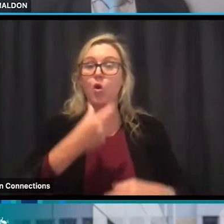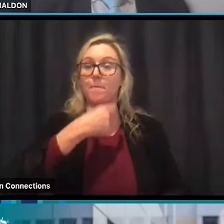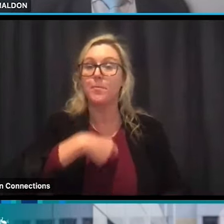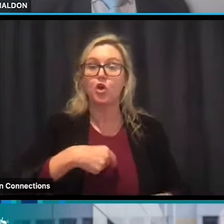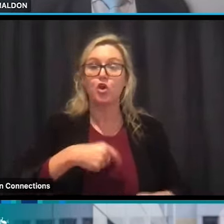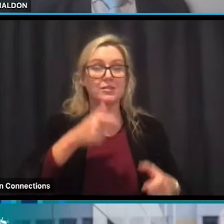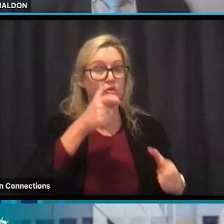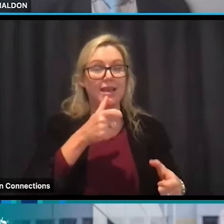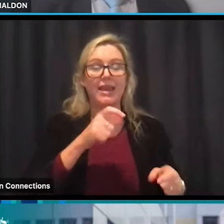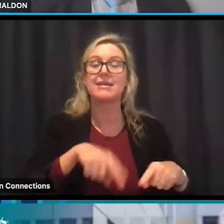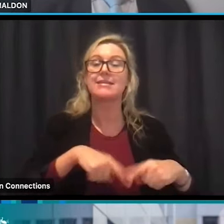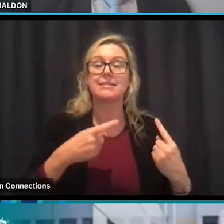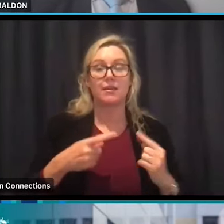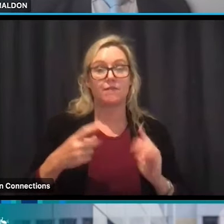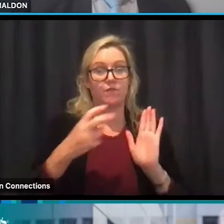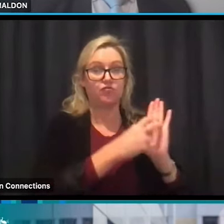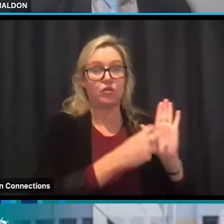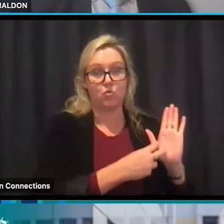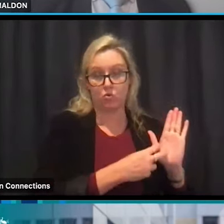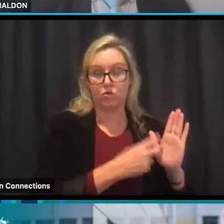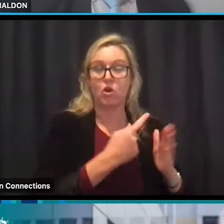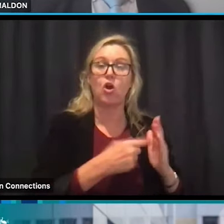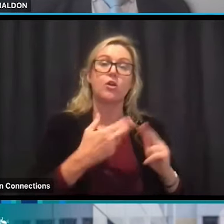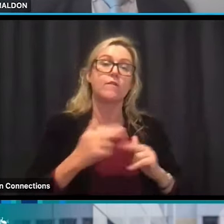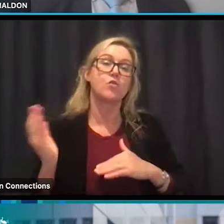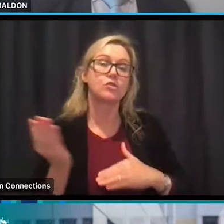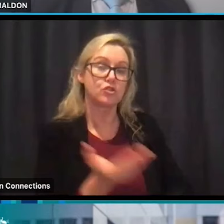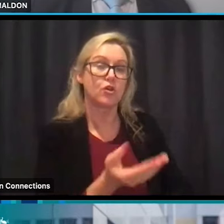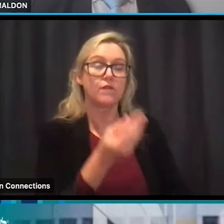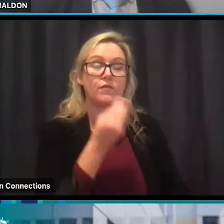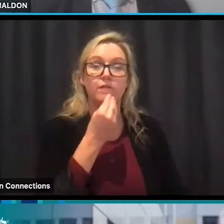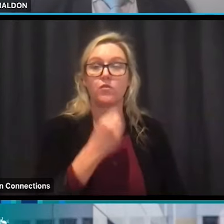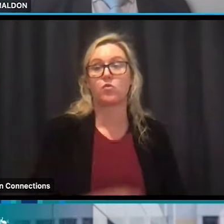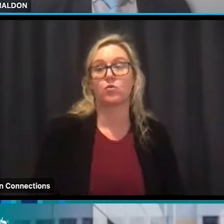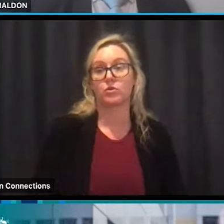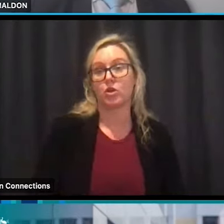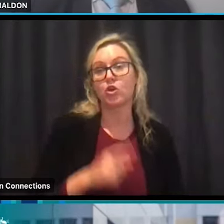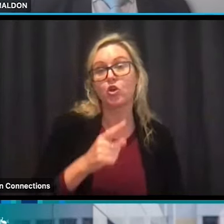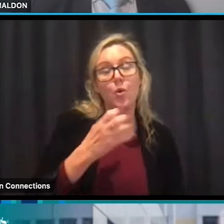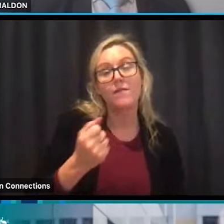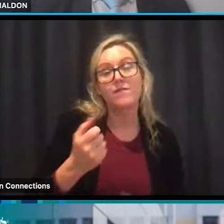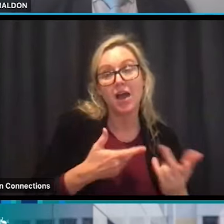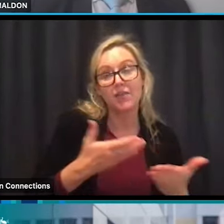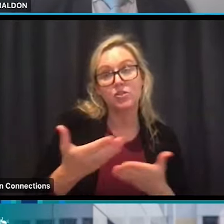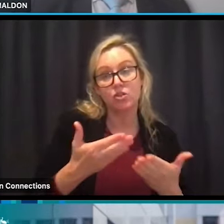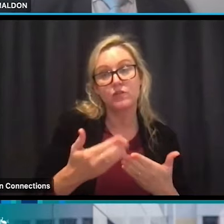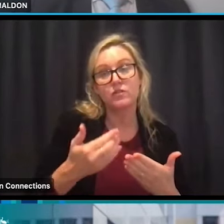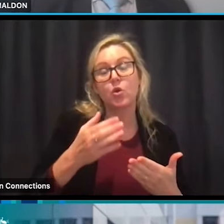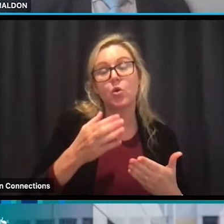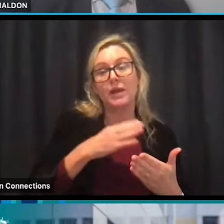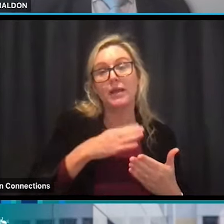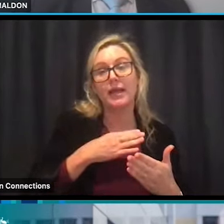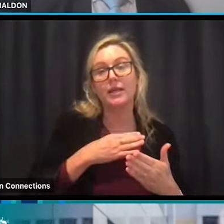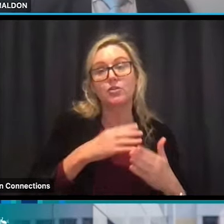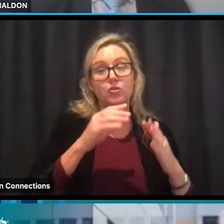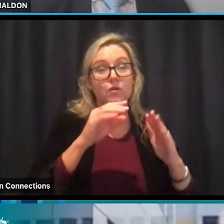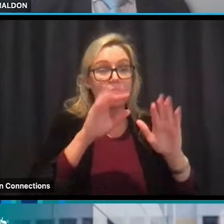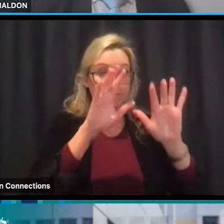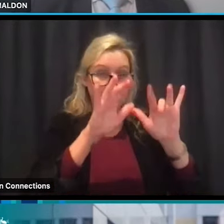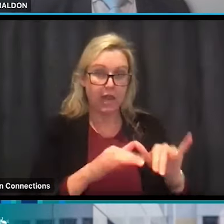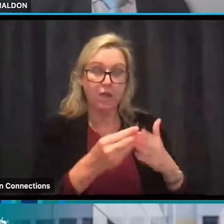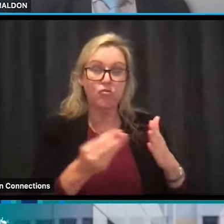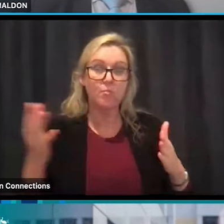is recorded elsewhere. So for those of you with multiple services, the reporting is streamlined so that you can complete the reporting for all